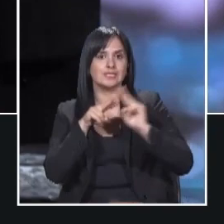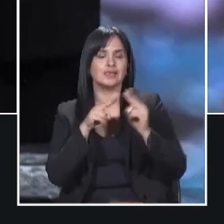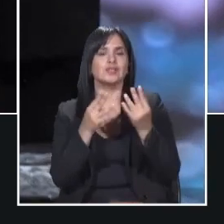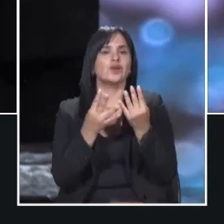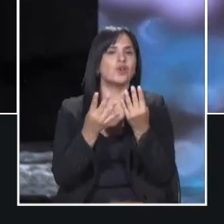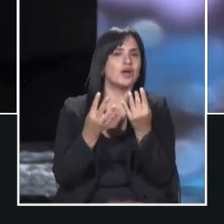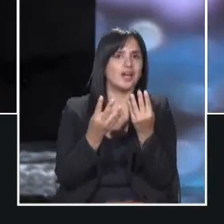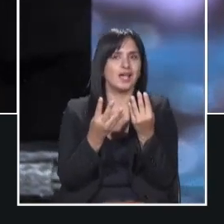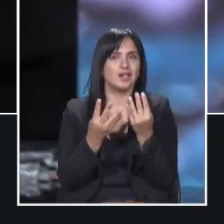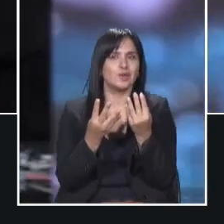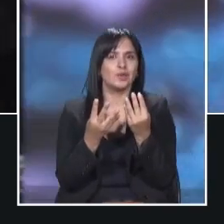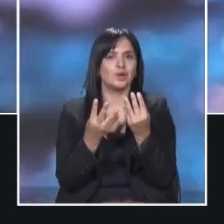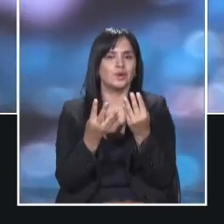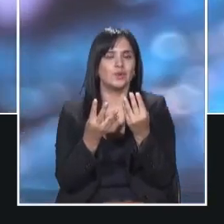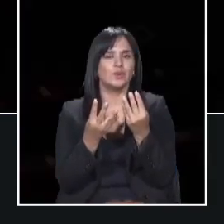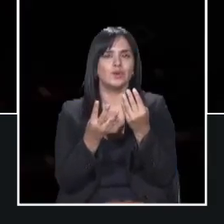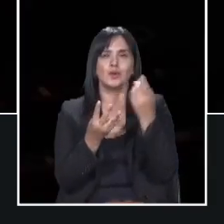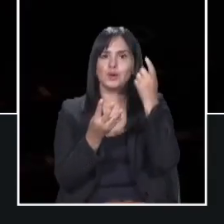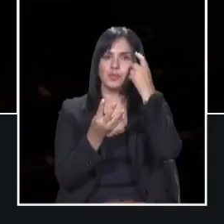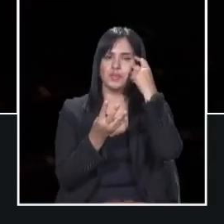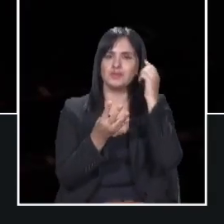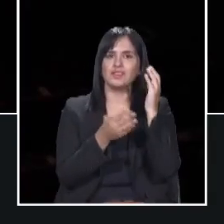before it sends that signal,